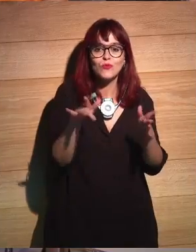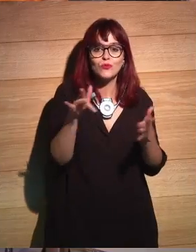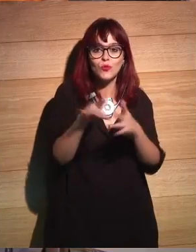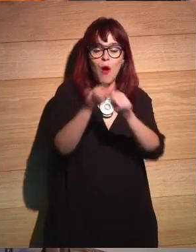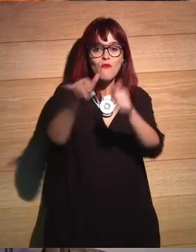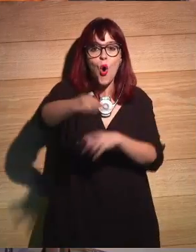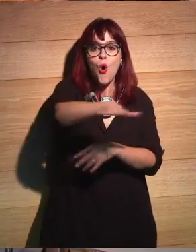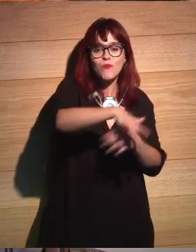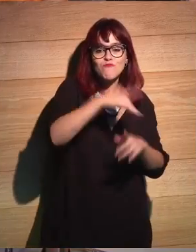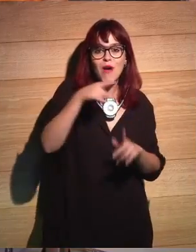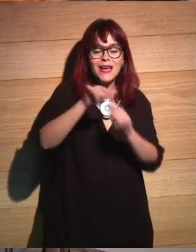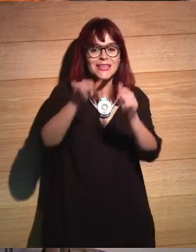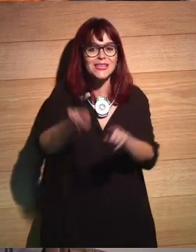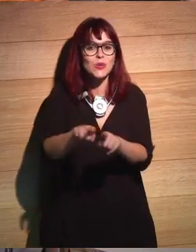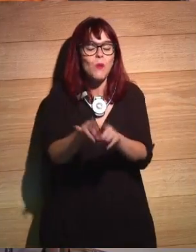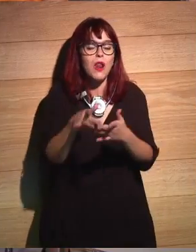wealth